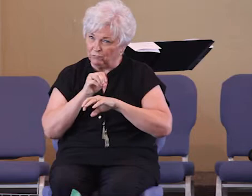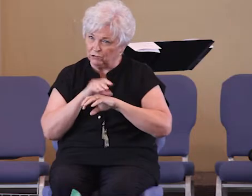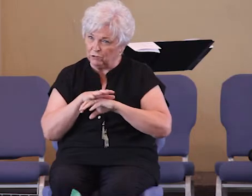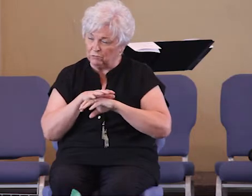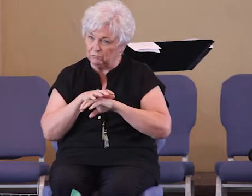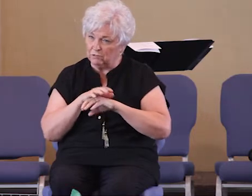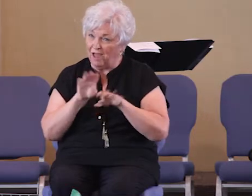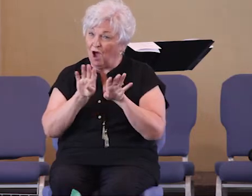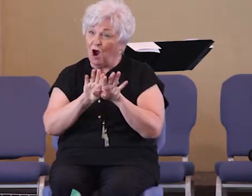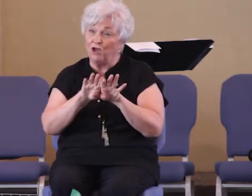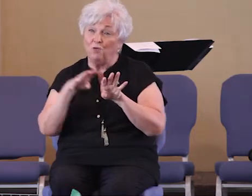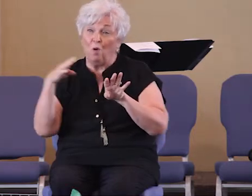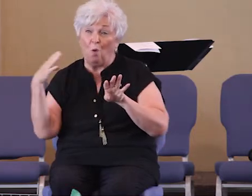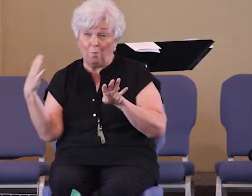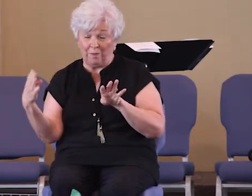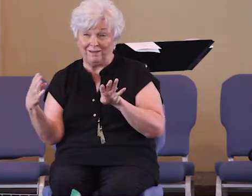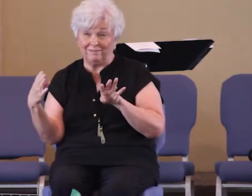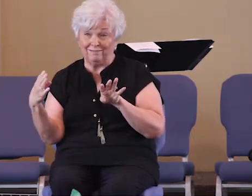Or are you the expert?